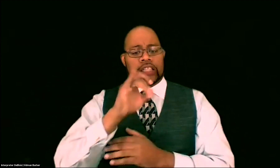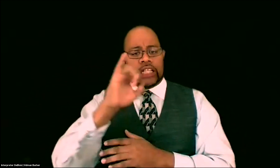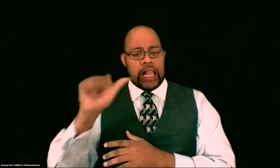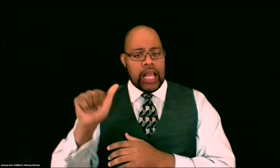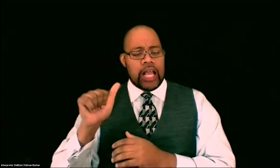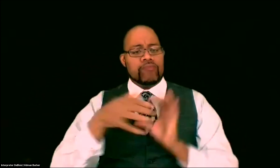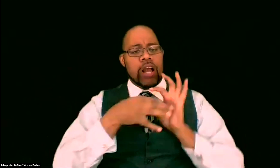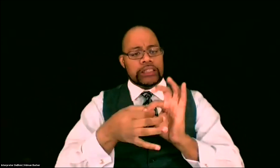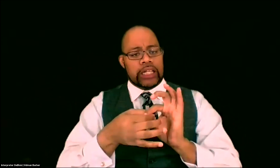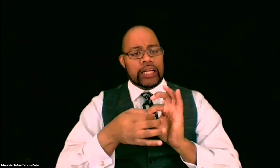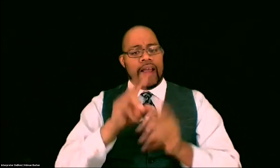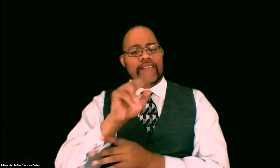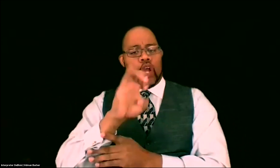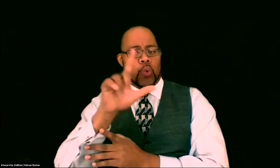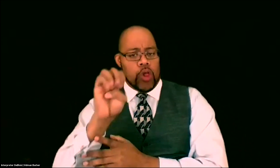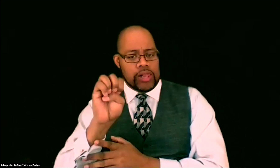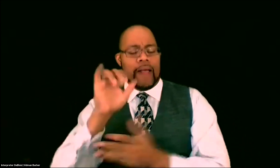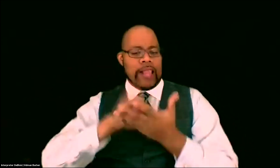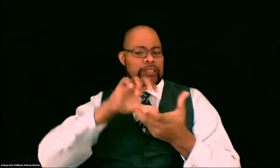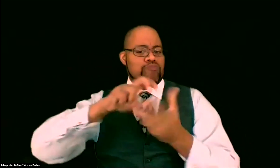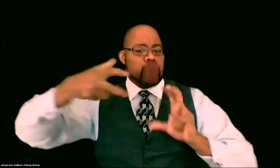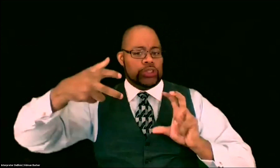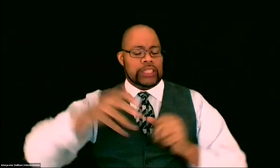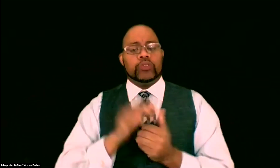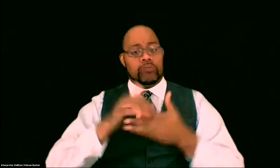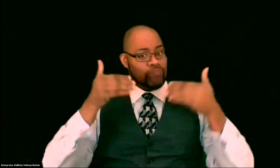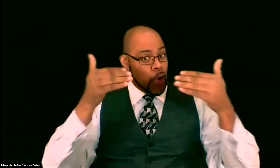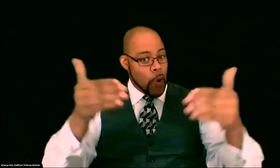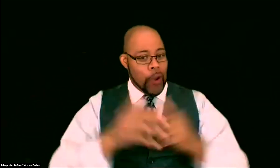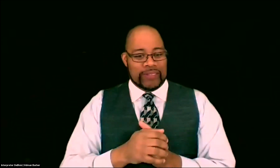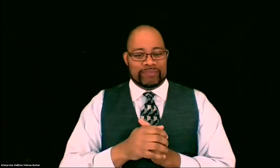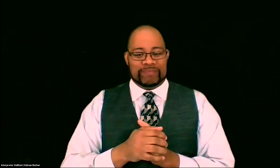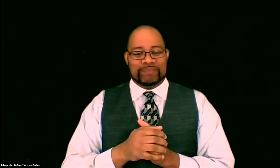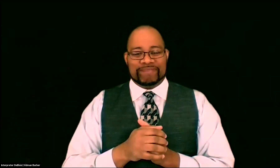containing vacuole. So take it away, Jadine.